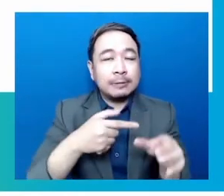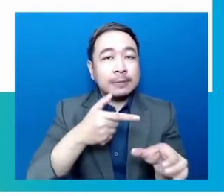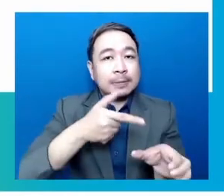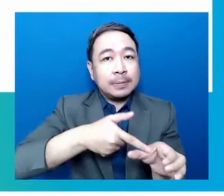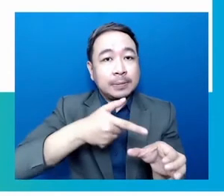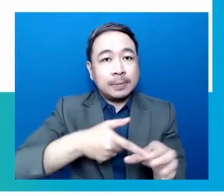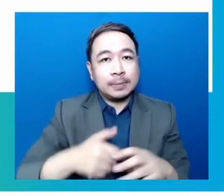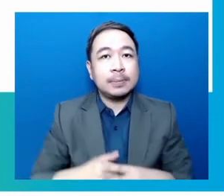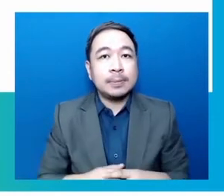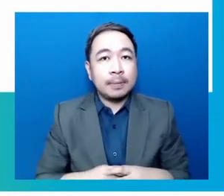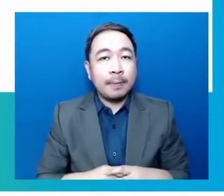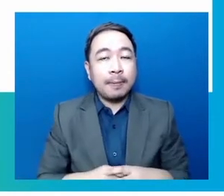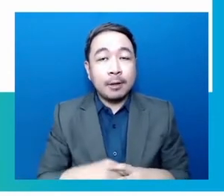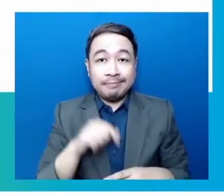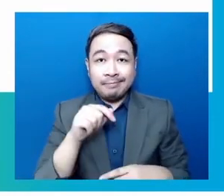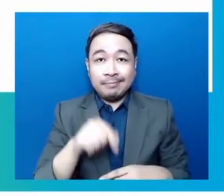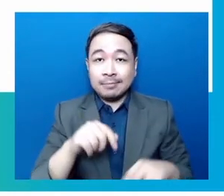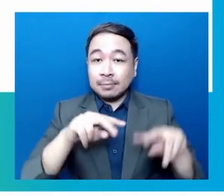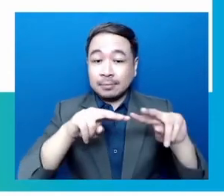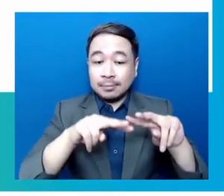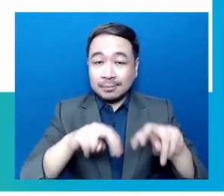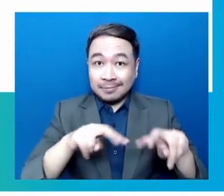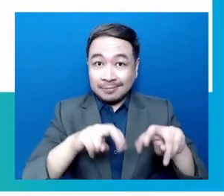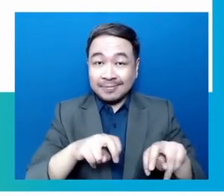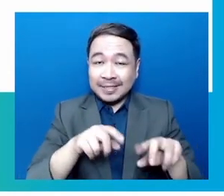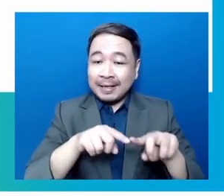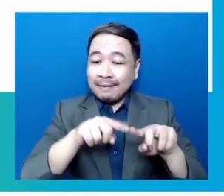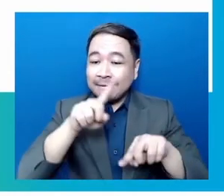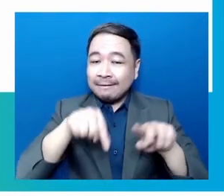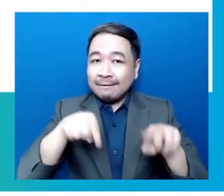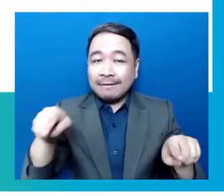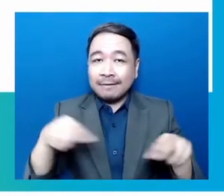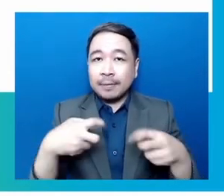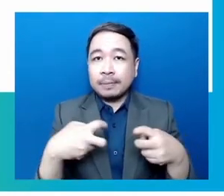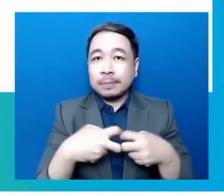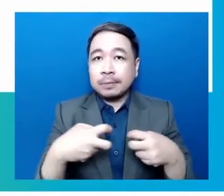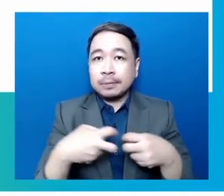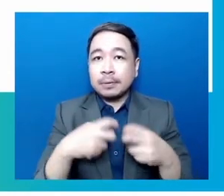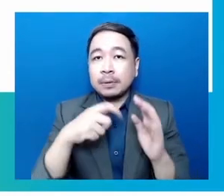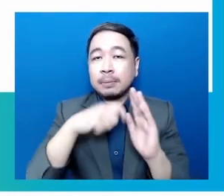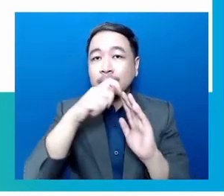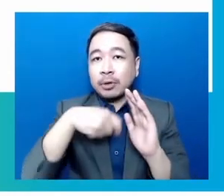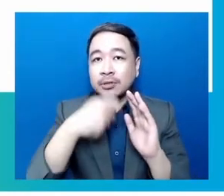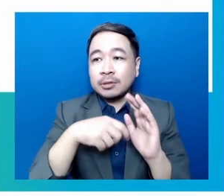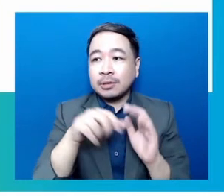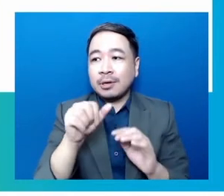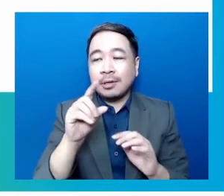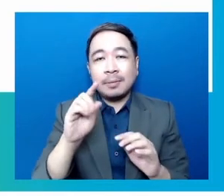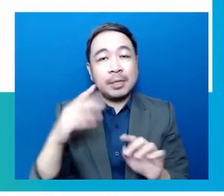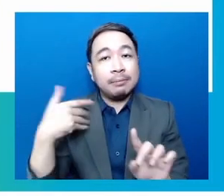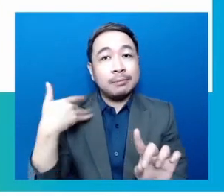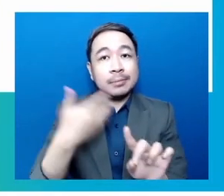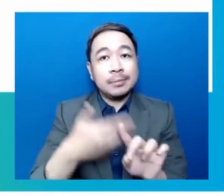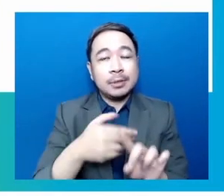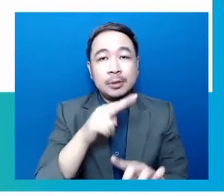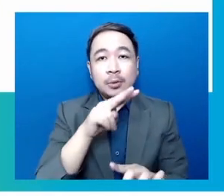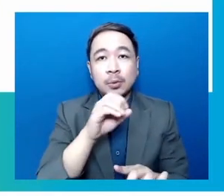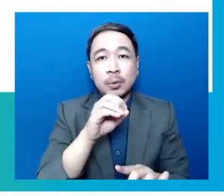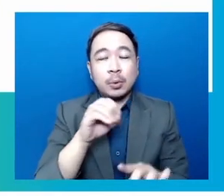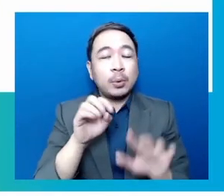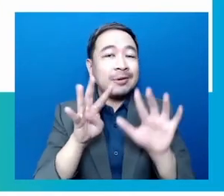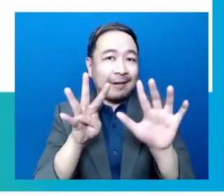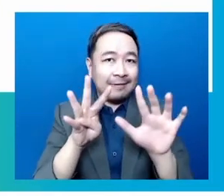looked into all of the power generation projects of ADB since the 2009 energy policy was adopted